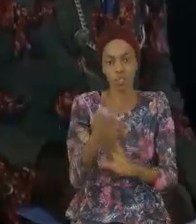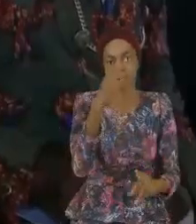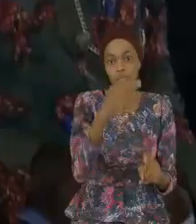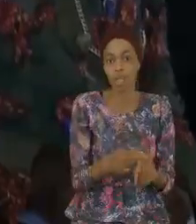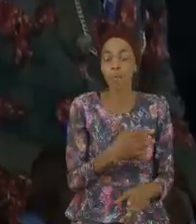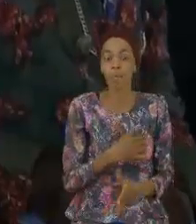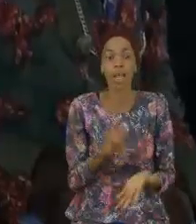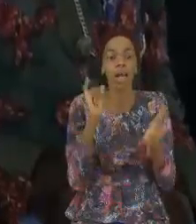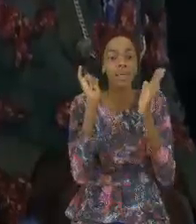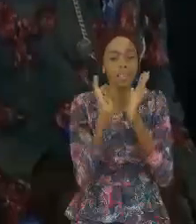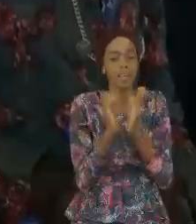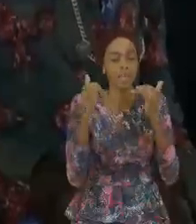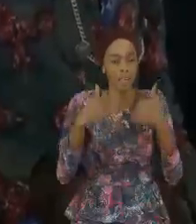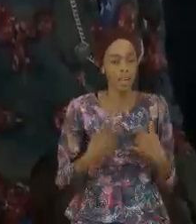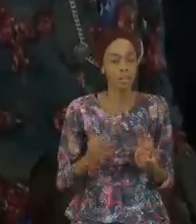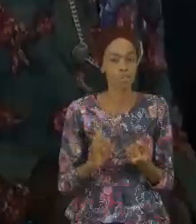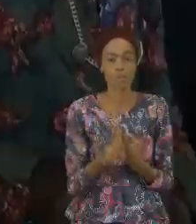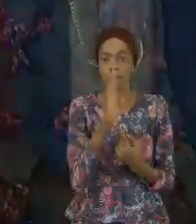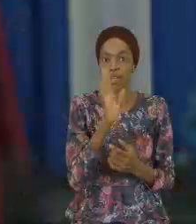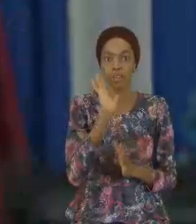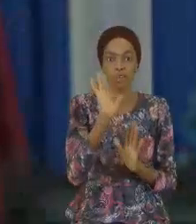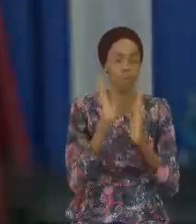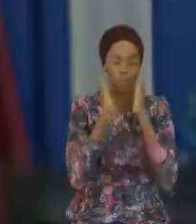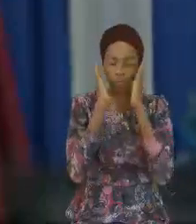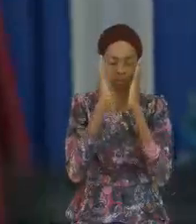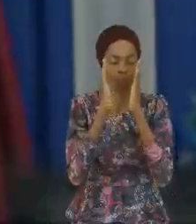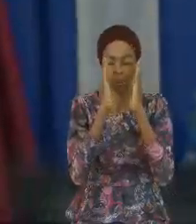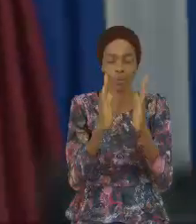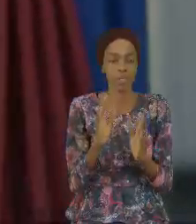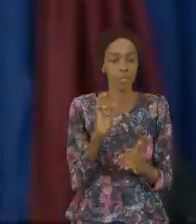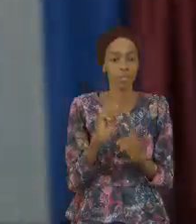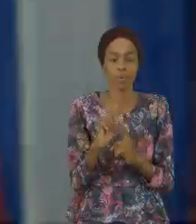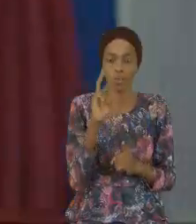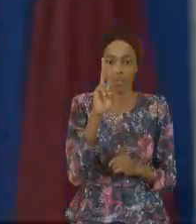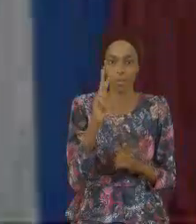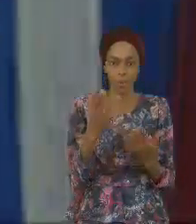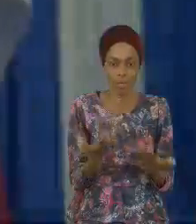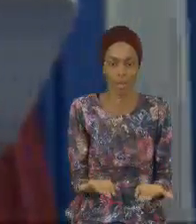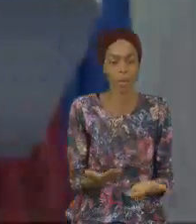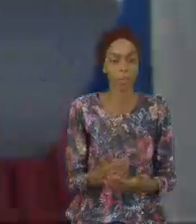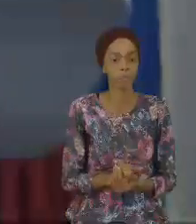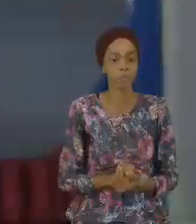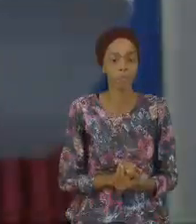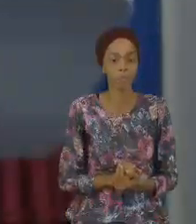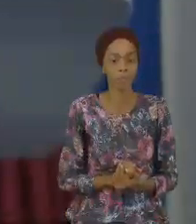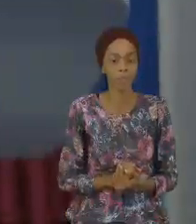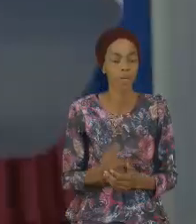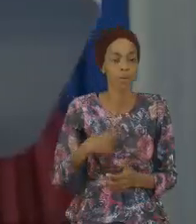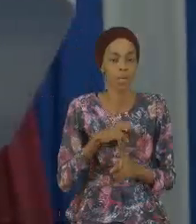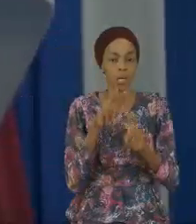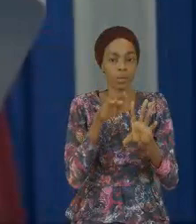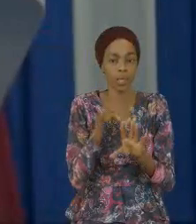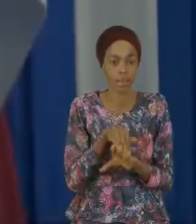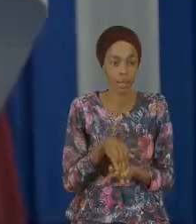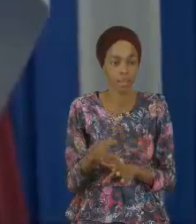that has to be your focus. We're coming to point number two here. Number two, we're looking at